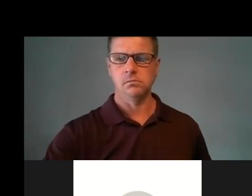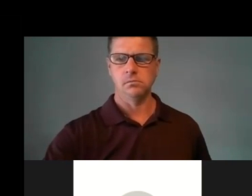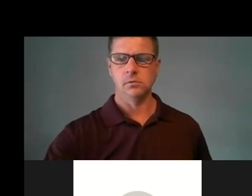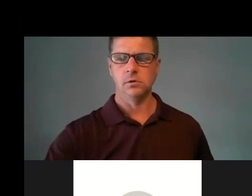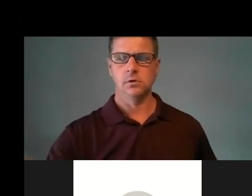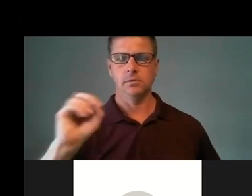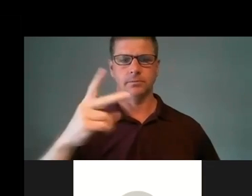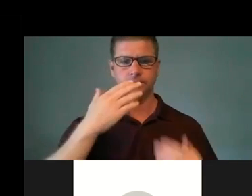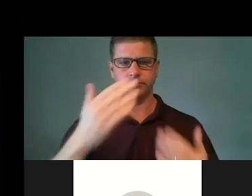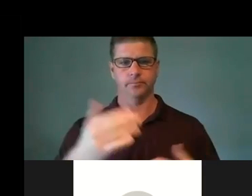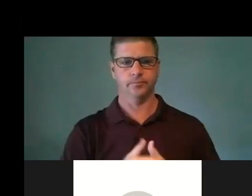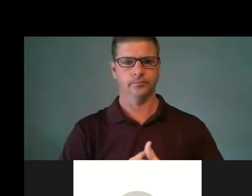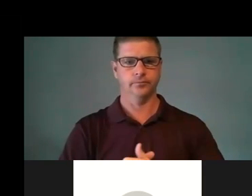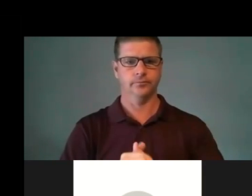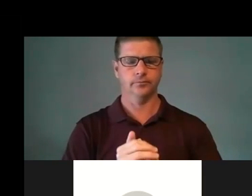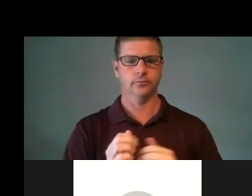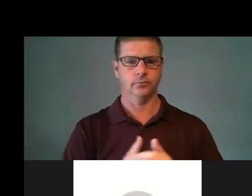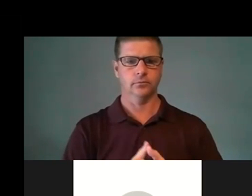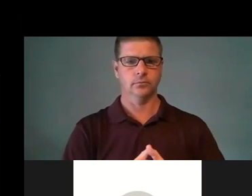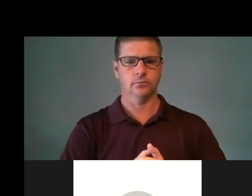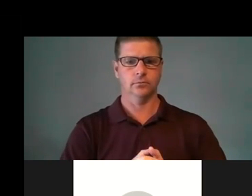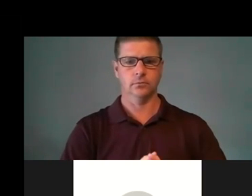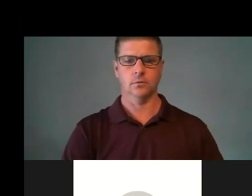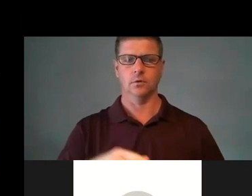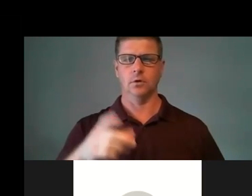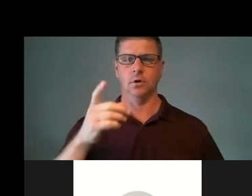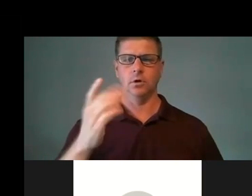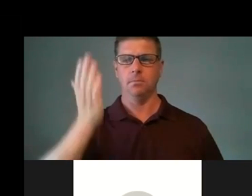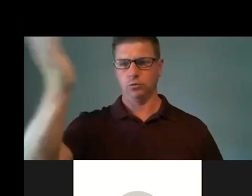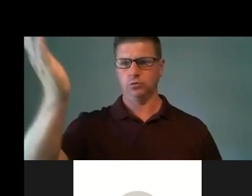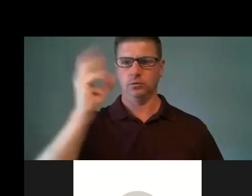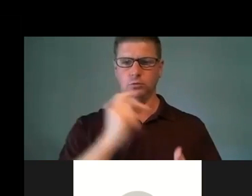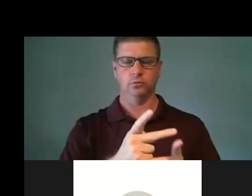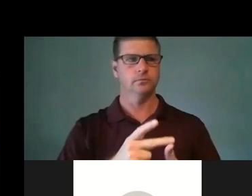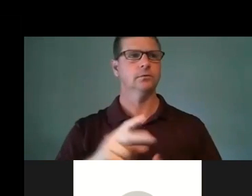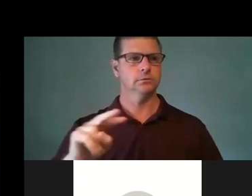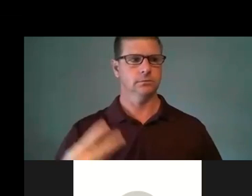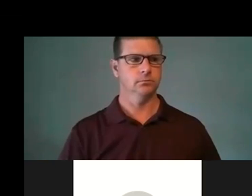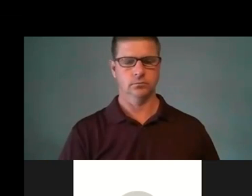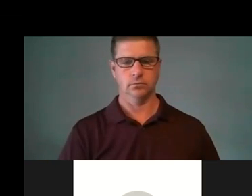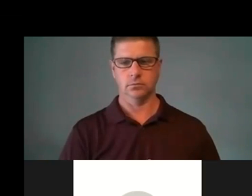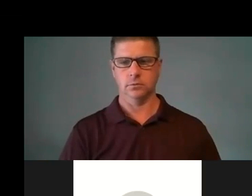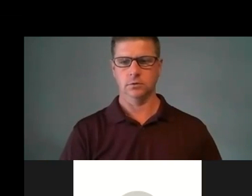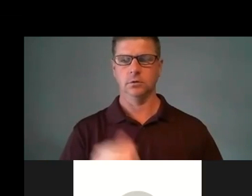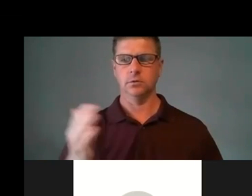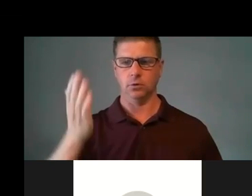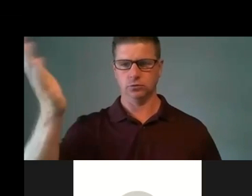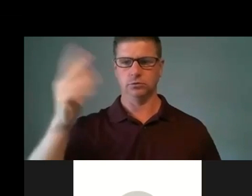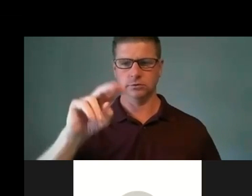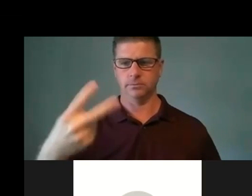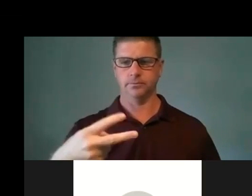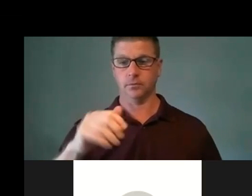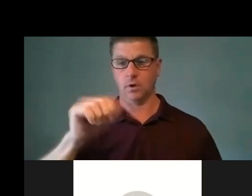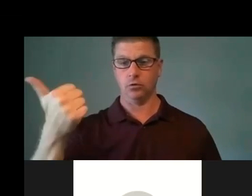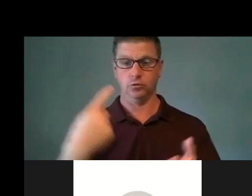Thank Motion you. to Sorry. motion to approve. Second. Motion and seconded. Any further